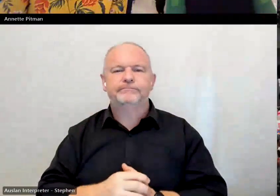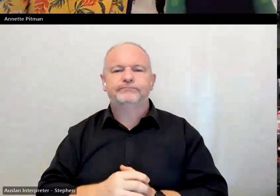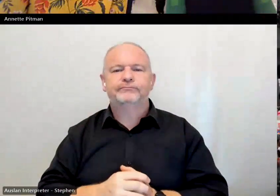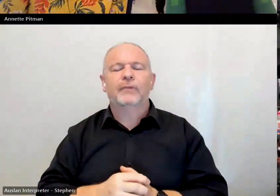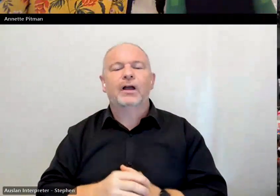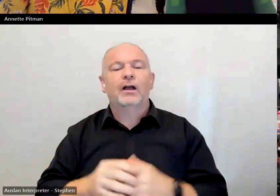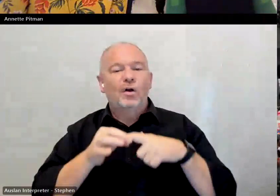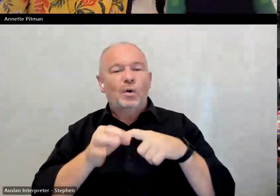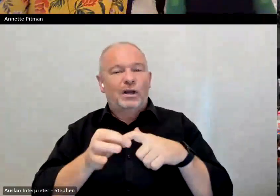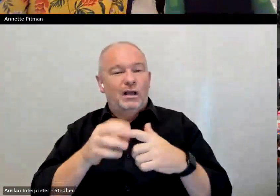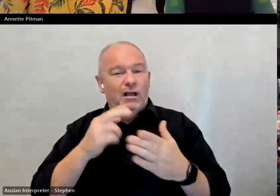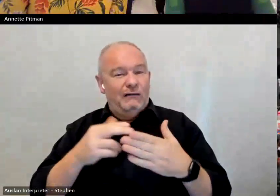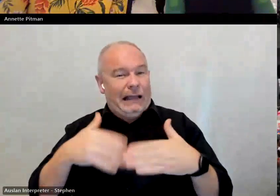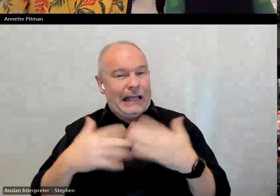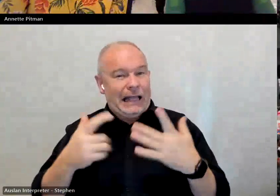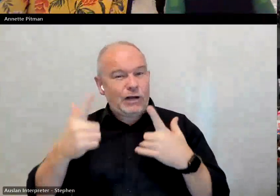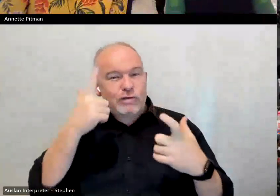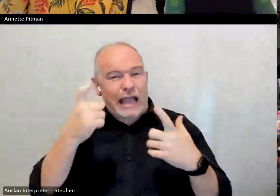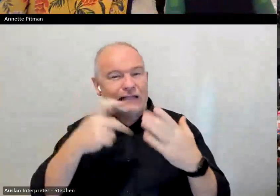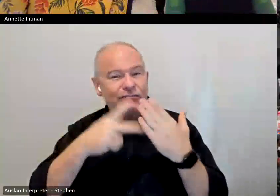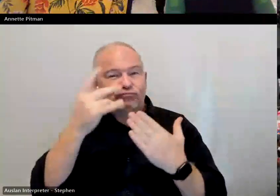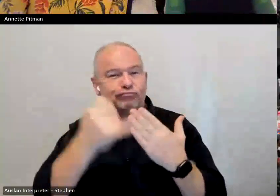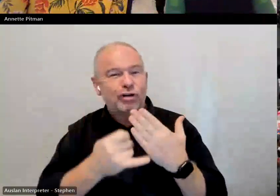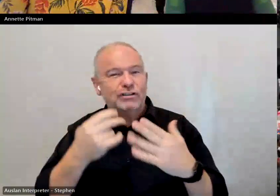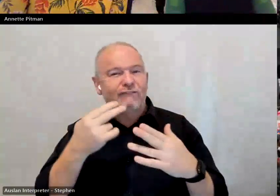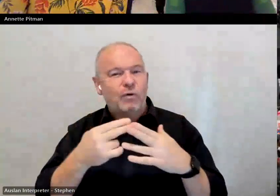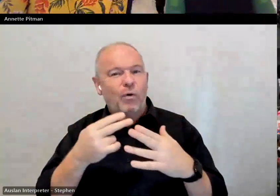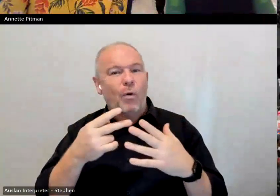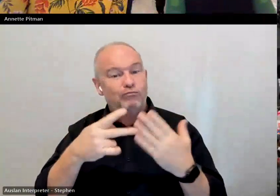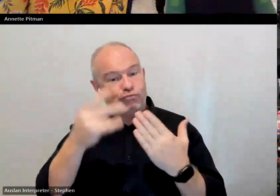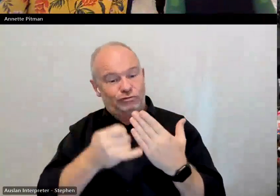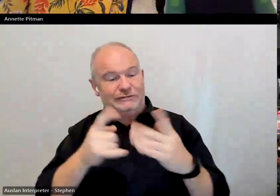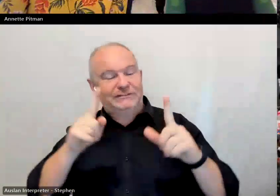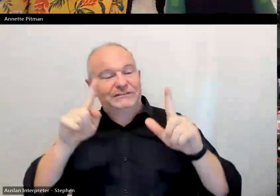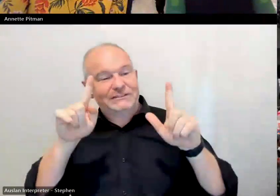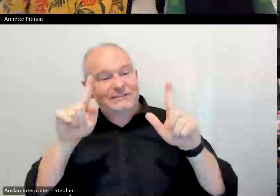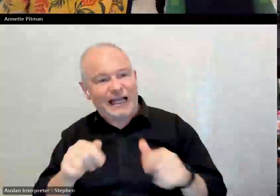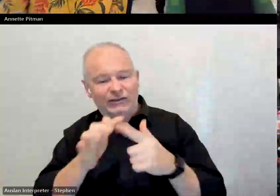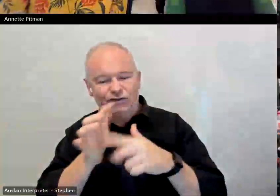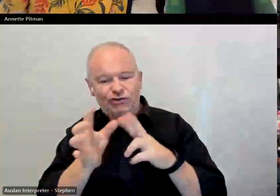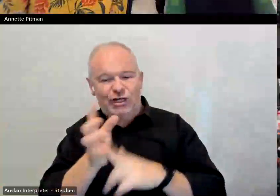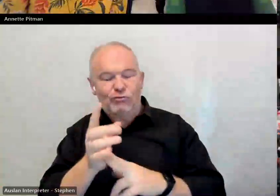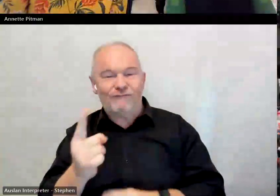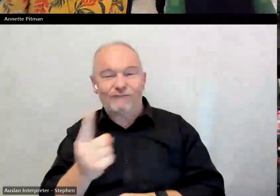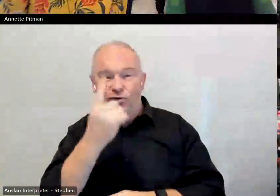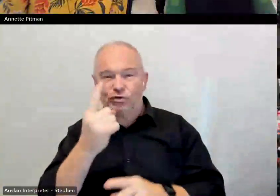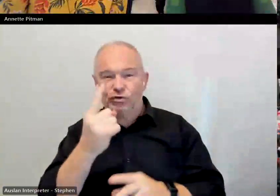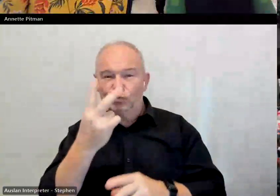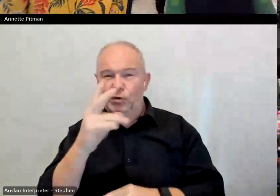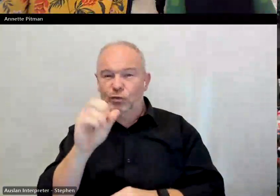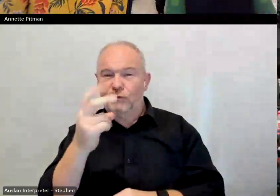Question, are there any creative project rounds for projects that commence January 1st,